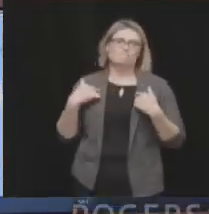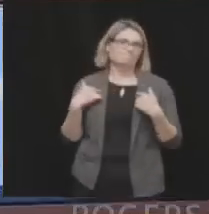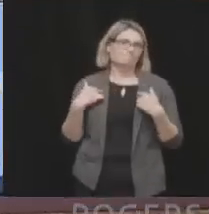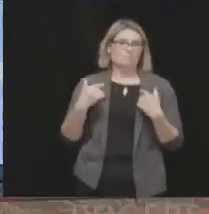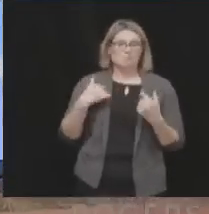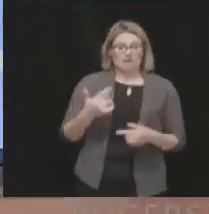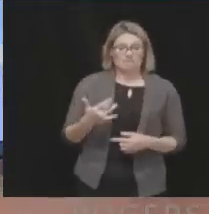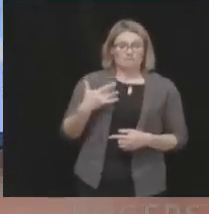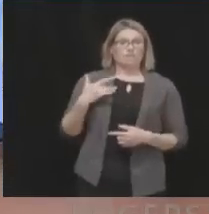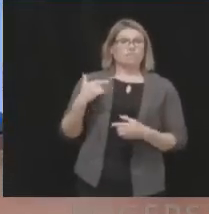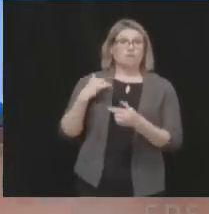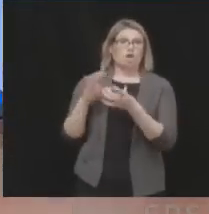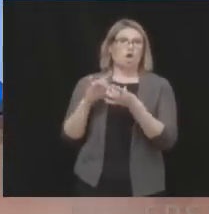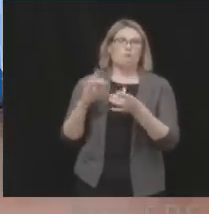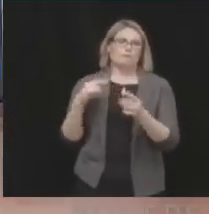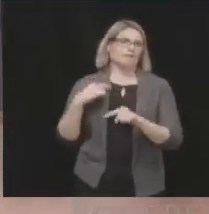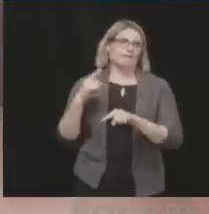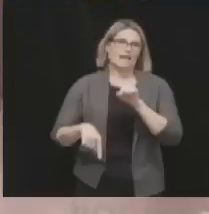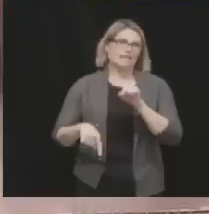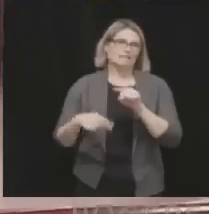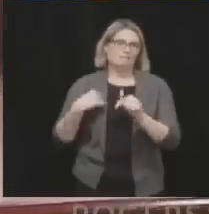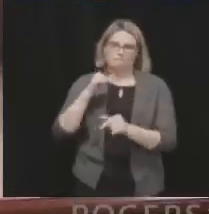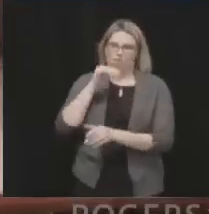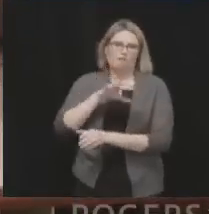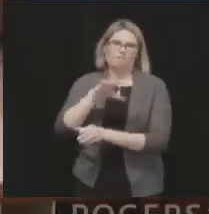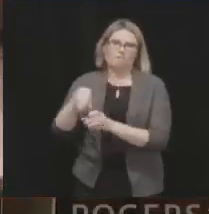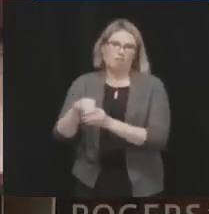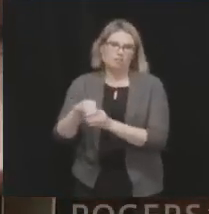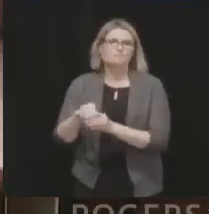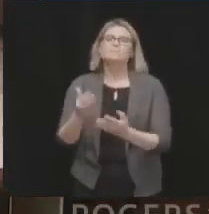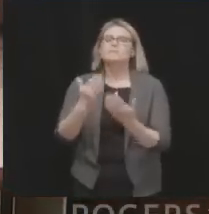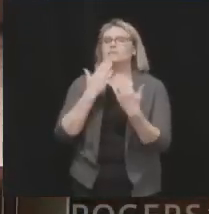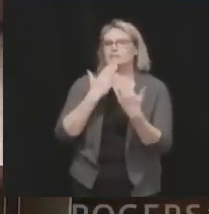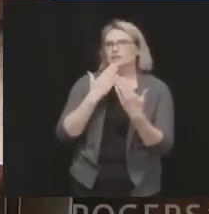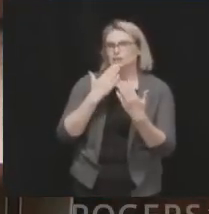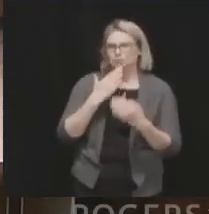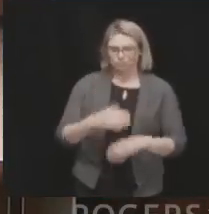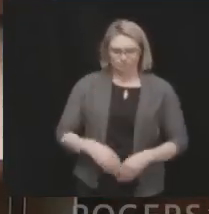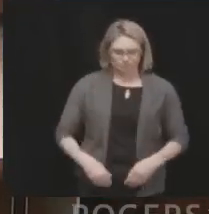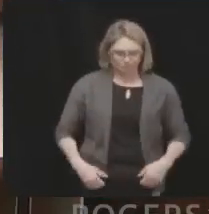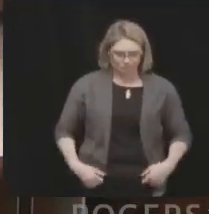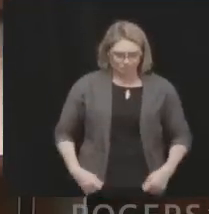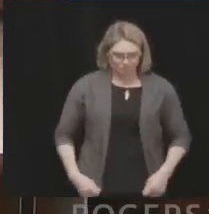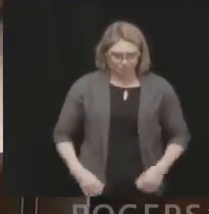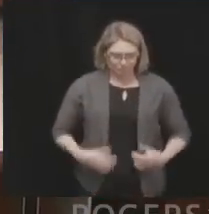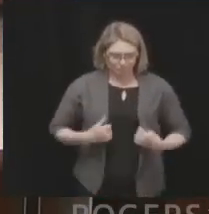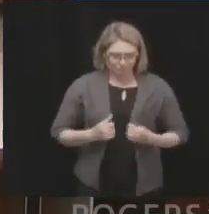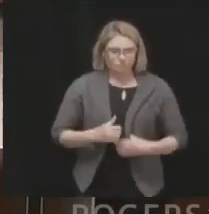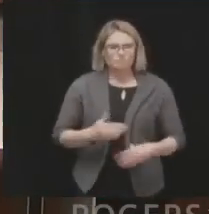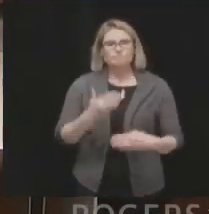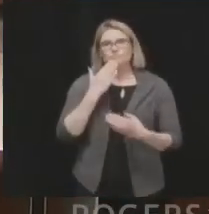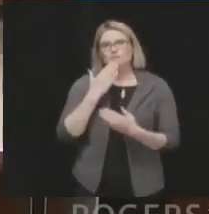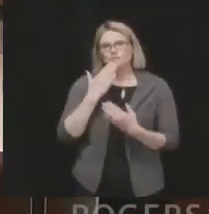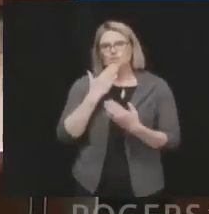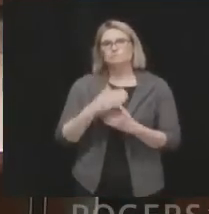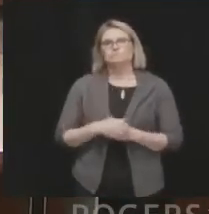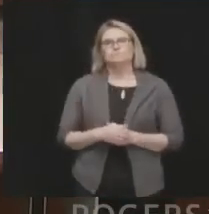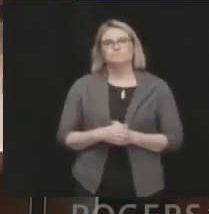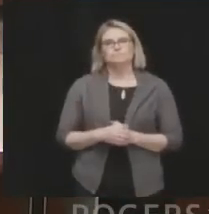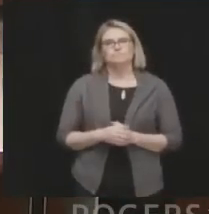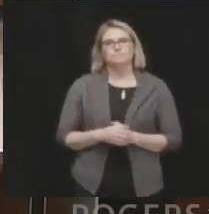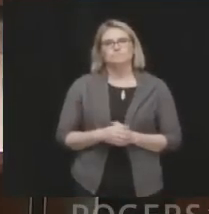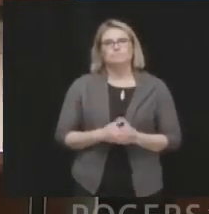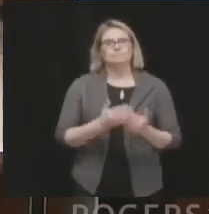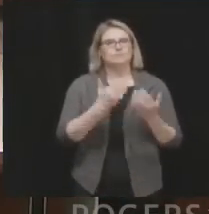Merci, Monsieur Austin. Merci, Monsieur Coon. Thank you, Mr. Coon. Merci, Dr. Russell. Thank you, Dr. Russell.